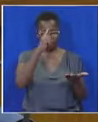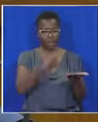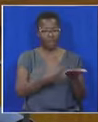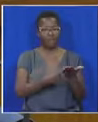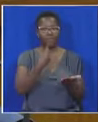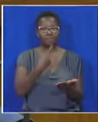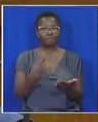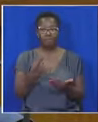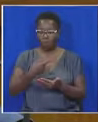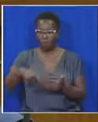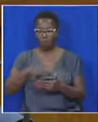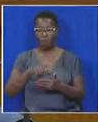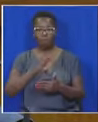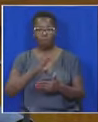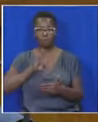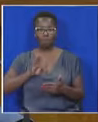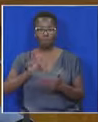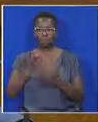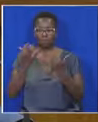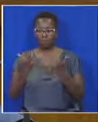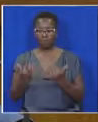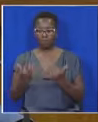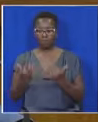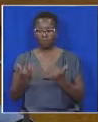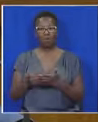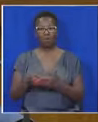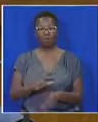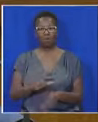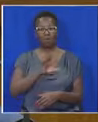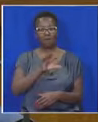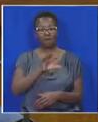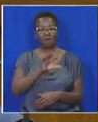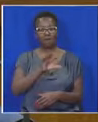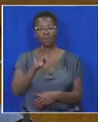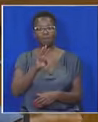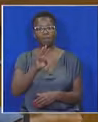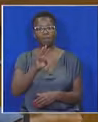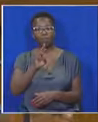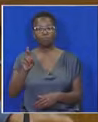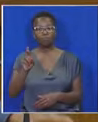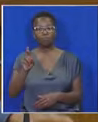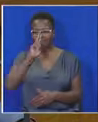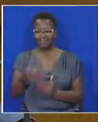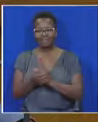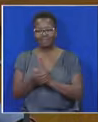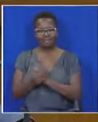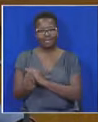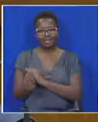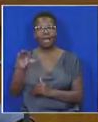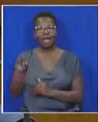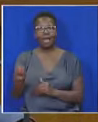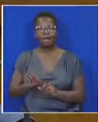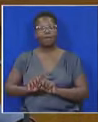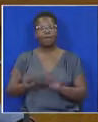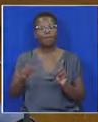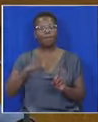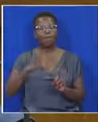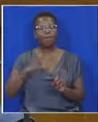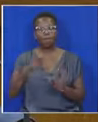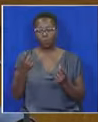board managing a budget of close to half a billion rand should be skilled to do so, but rather with the express purpose